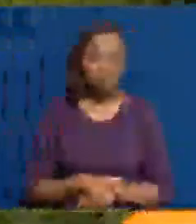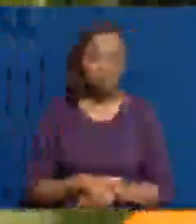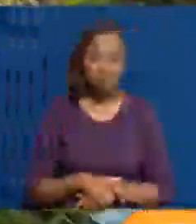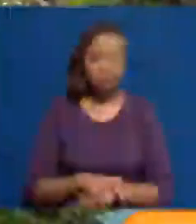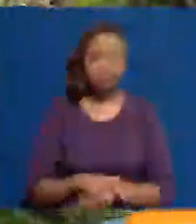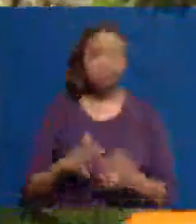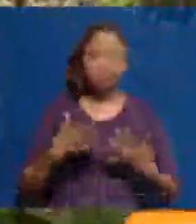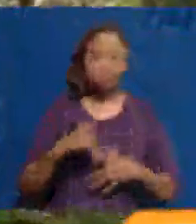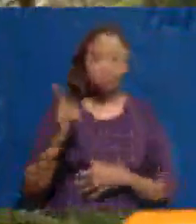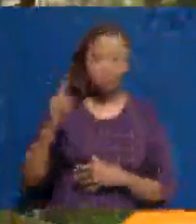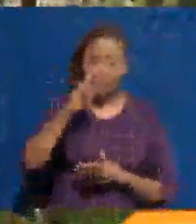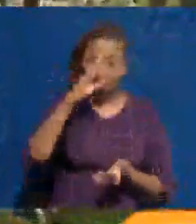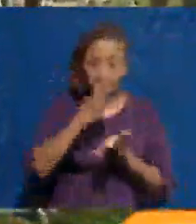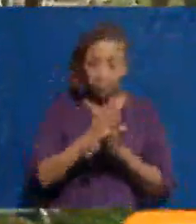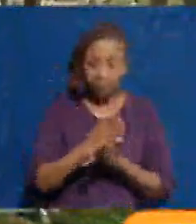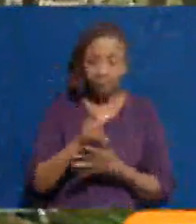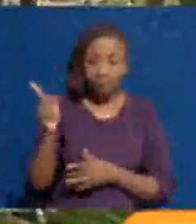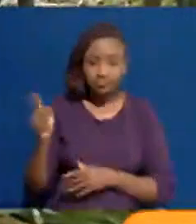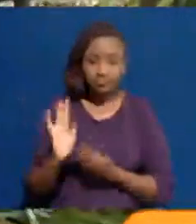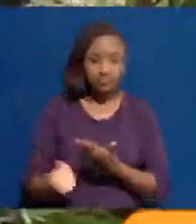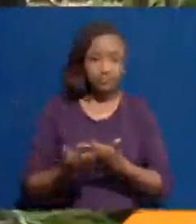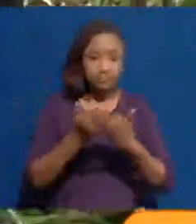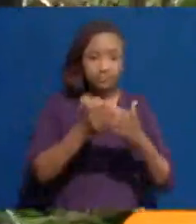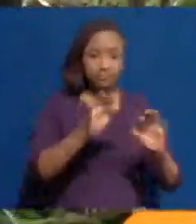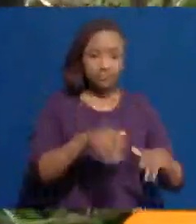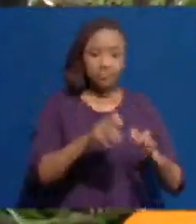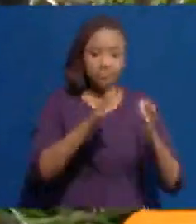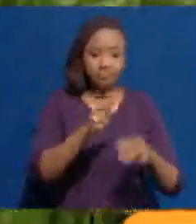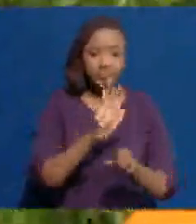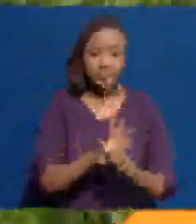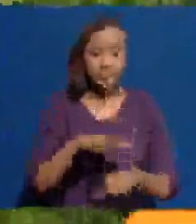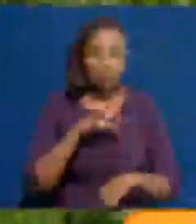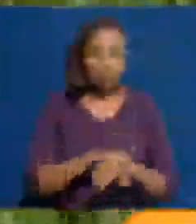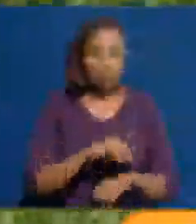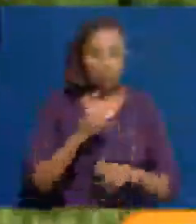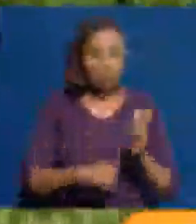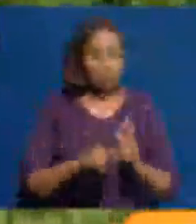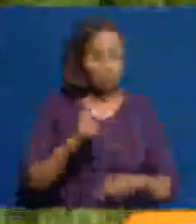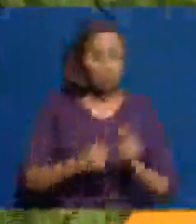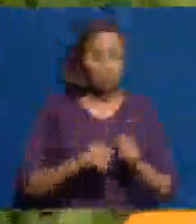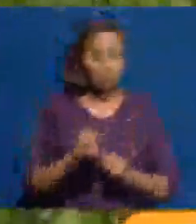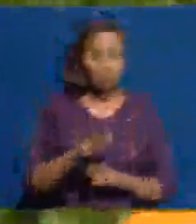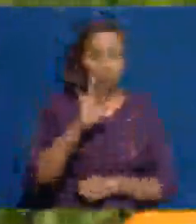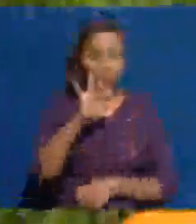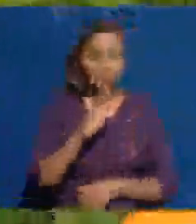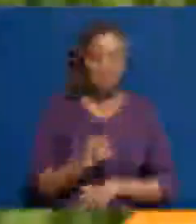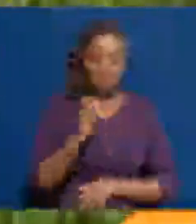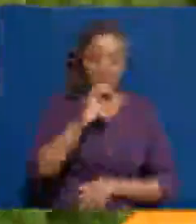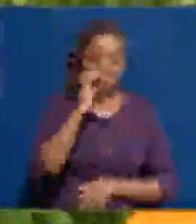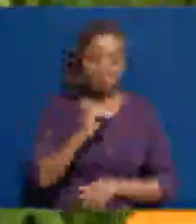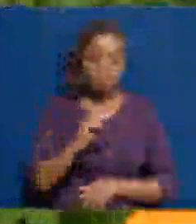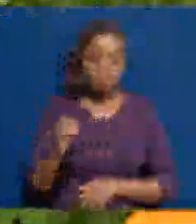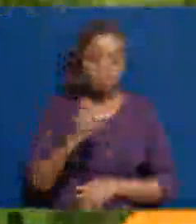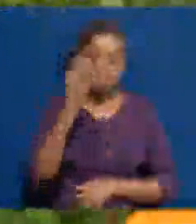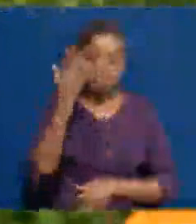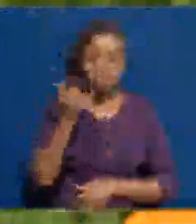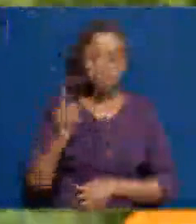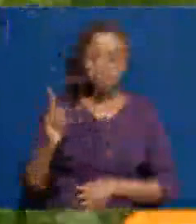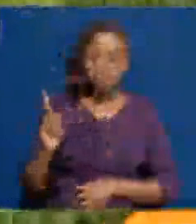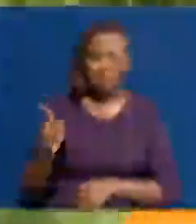Growers believe the Juncao grass can help farmers increase milk production by over 50% thanks to its high